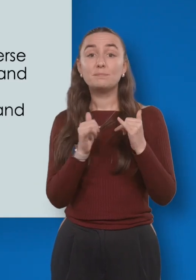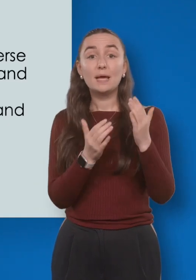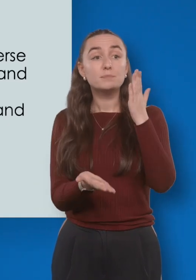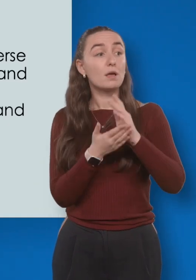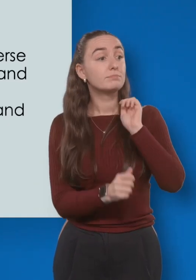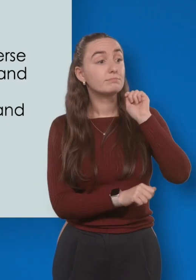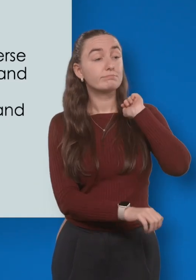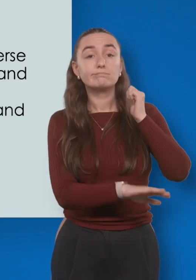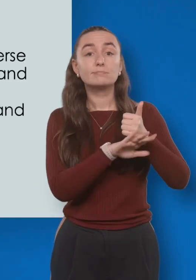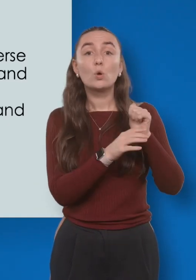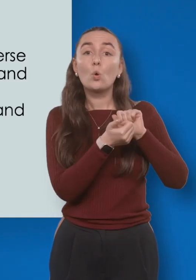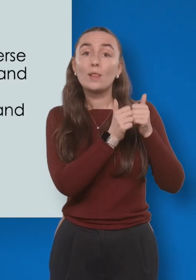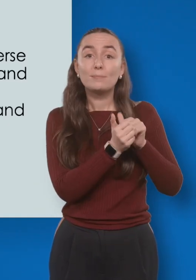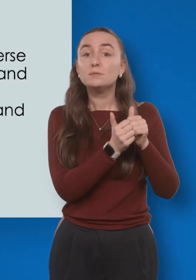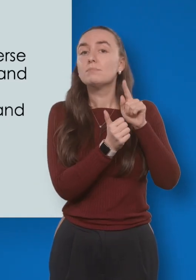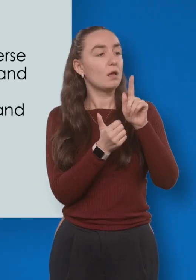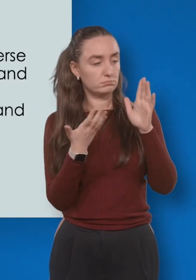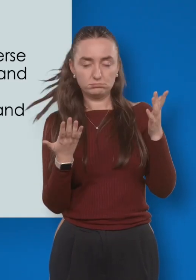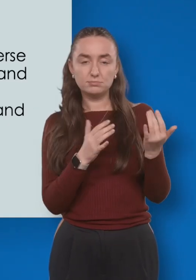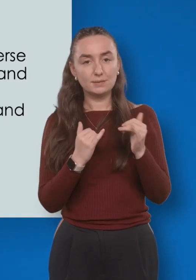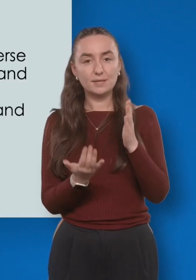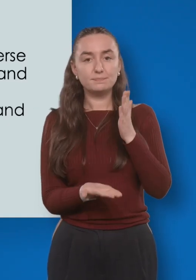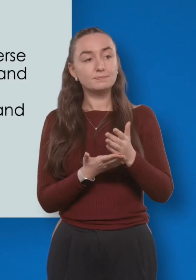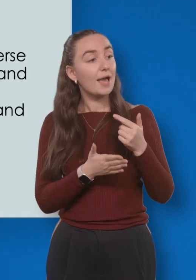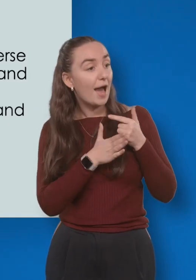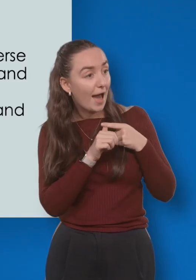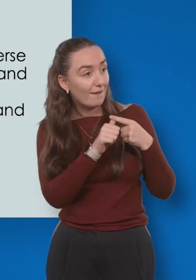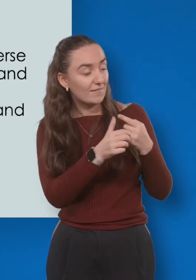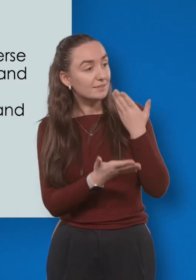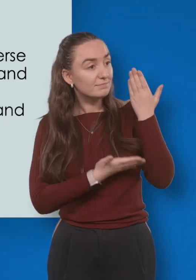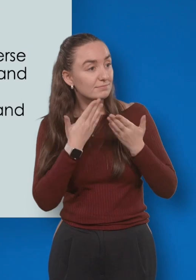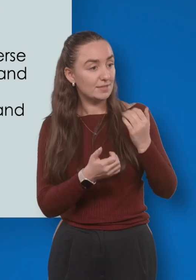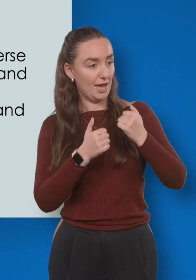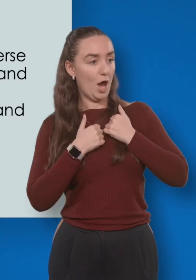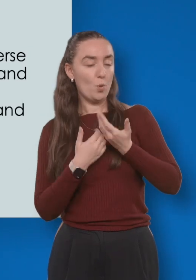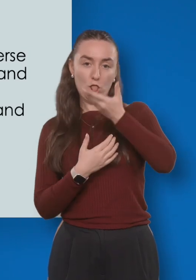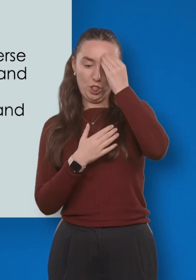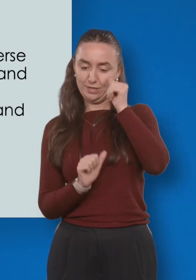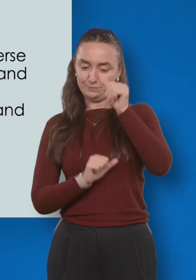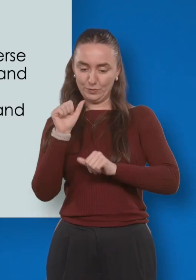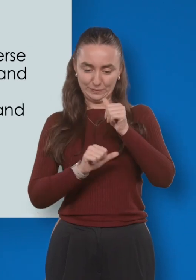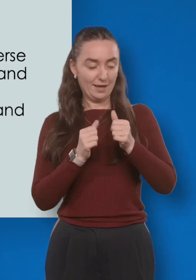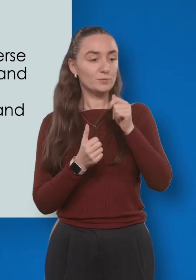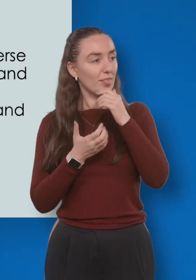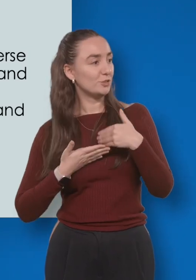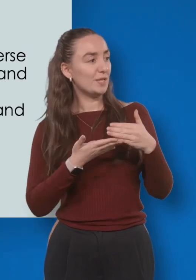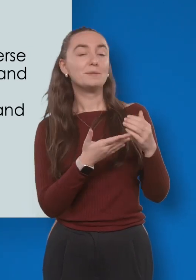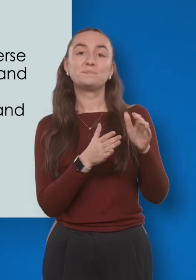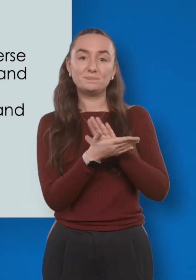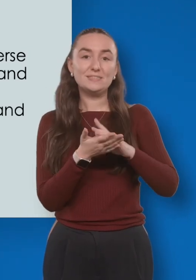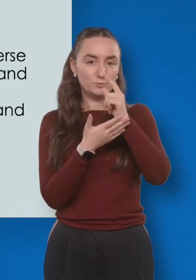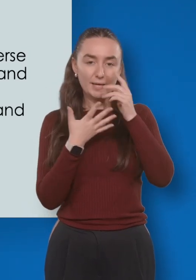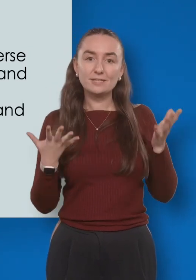but sometimes we give them advice about what we've learned through our own process in order to foster a much broader range of perspectives